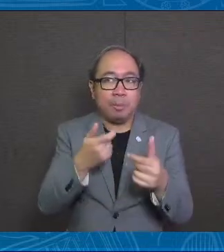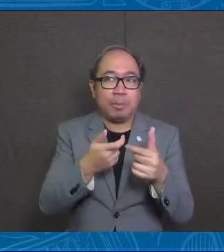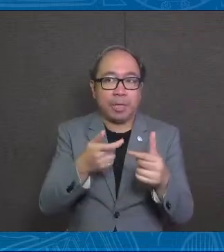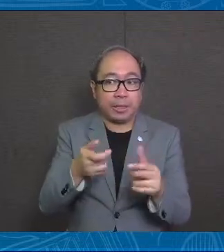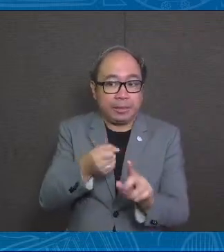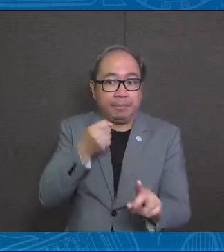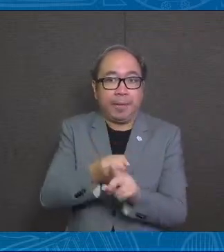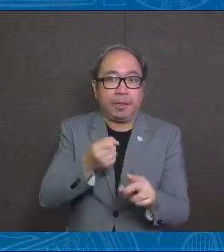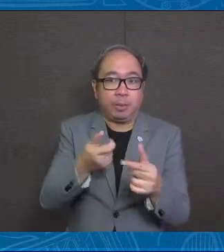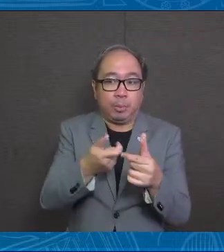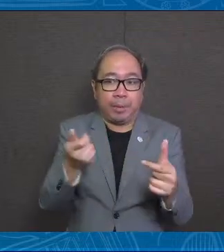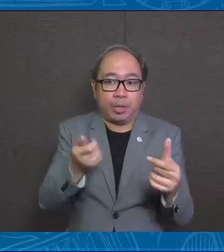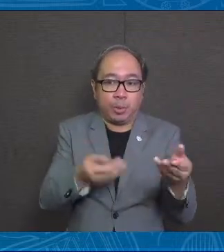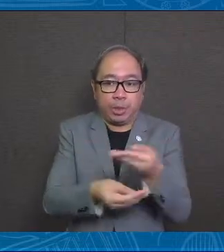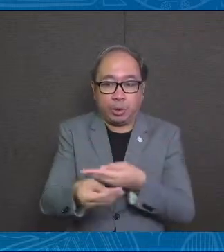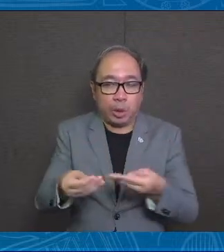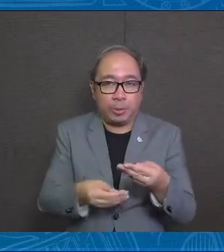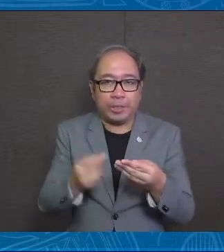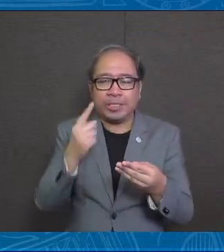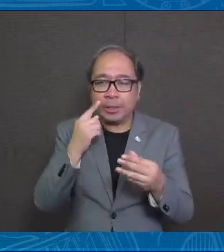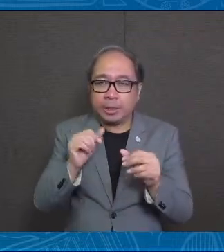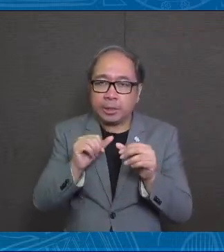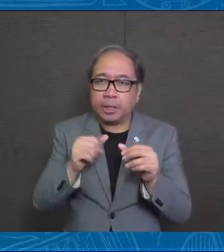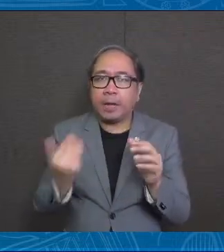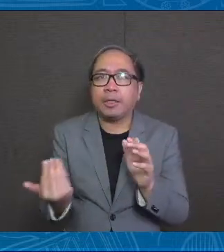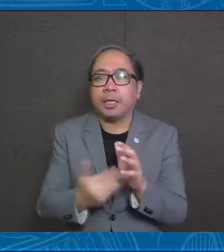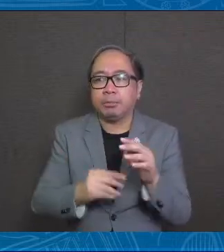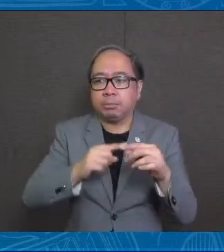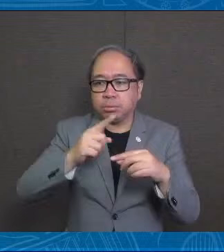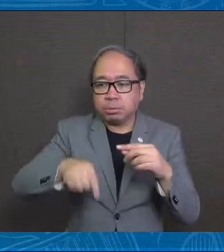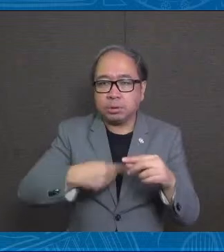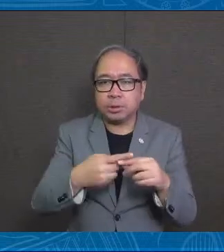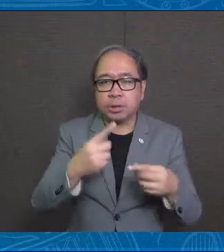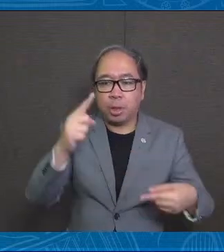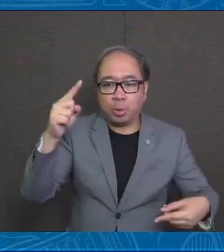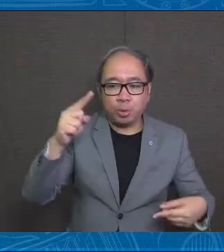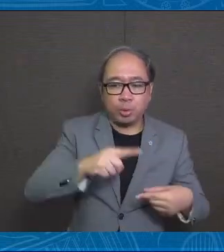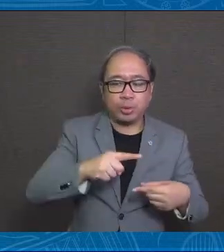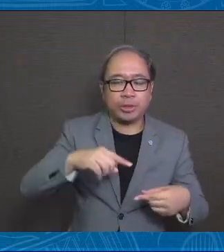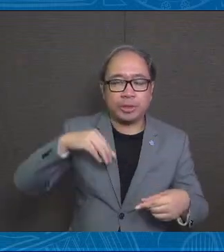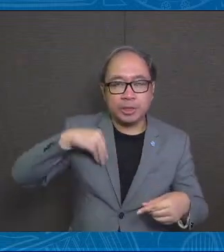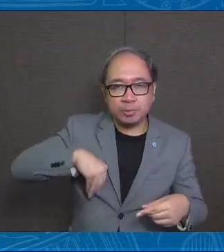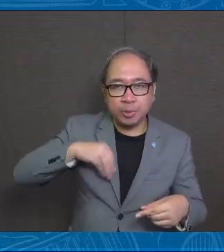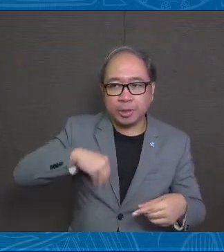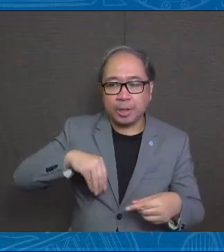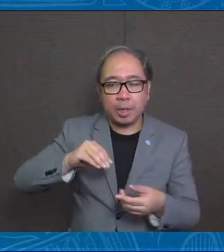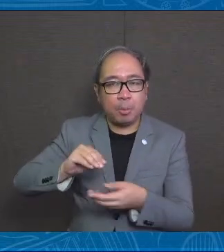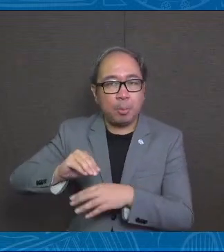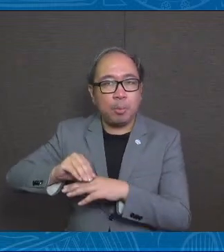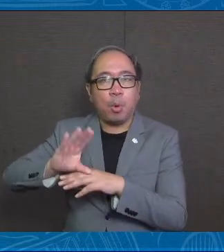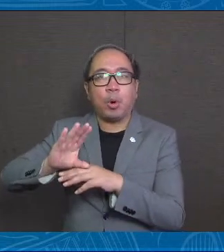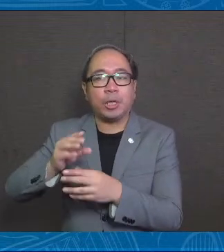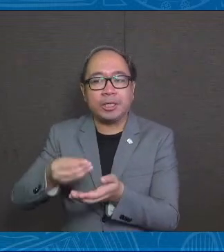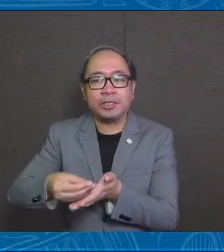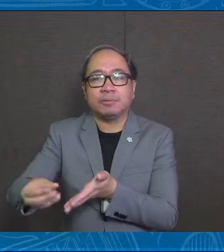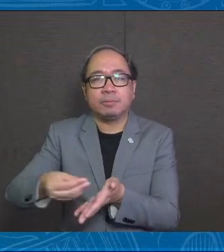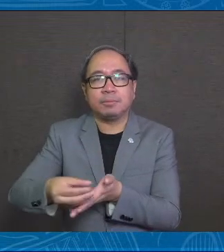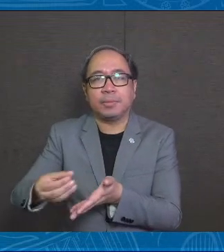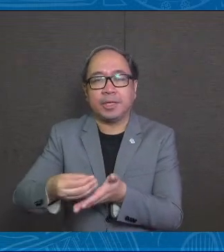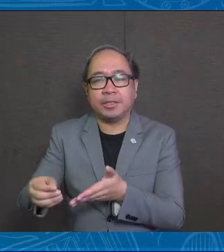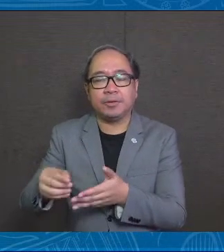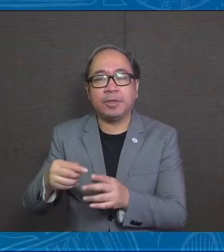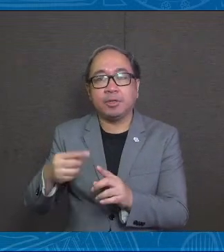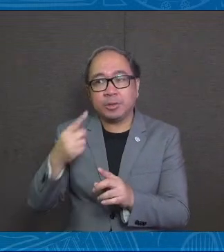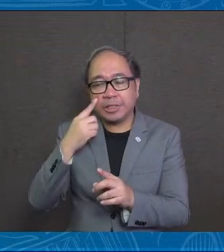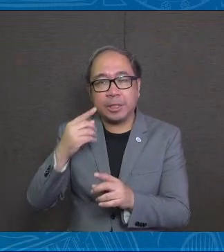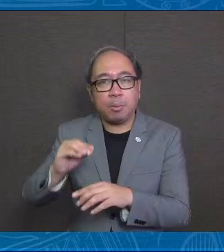So it's a vicious cycle. You have reduced revenue, you have increased spending, you have increased debt, and then you